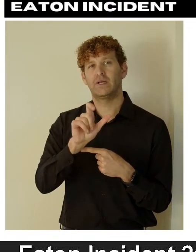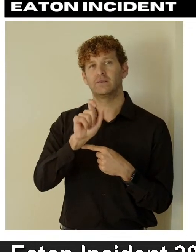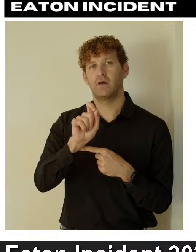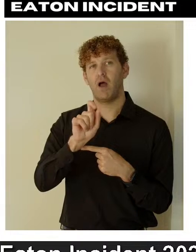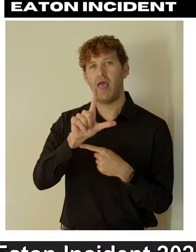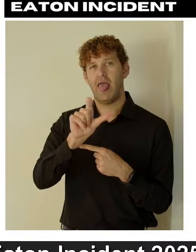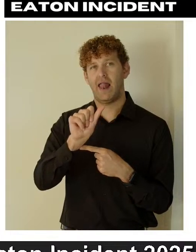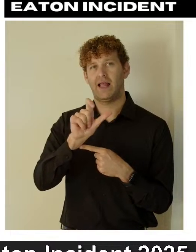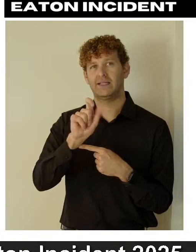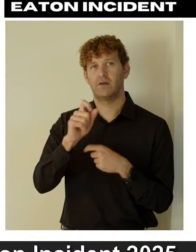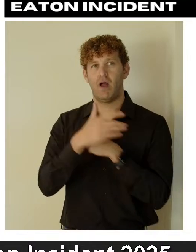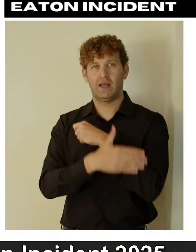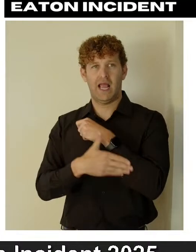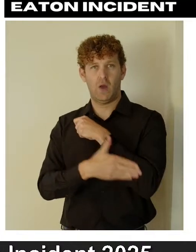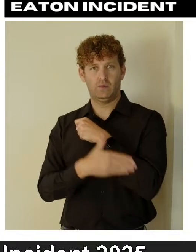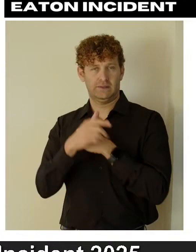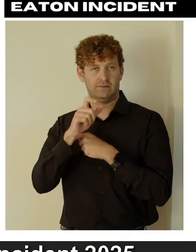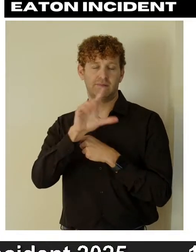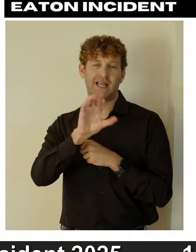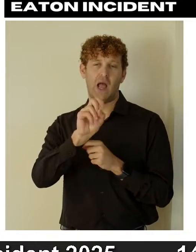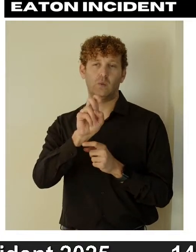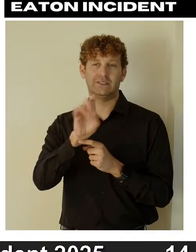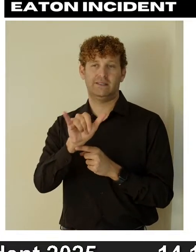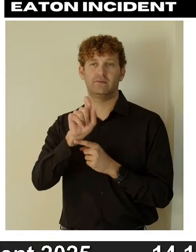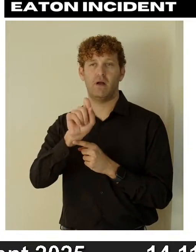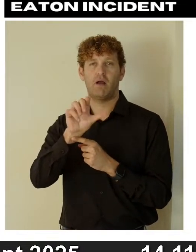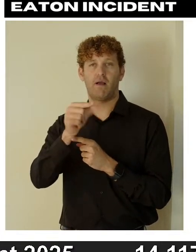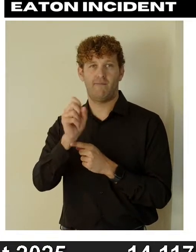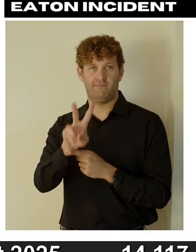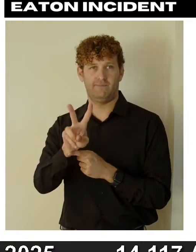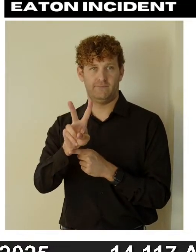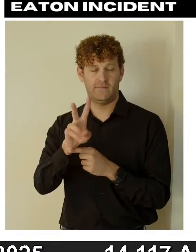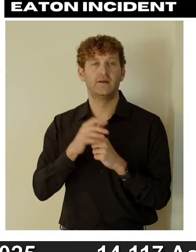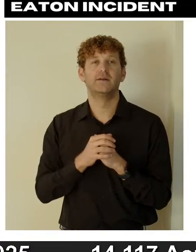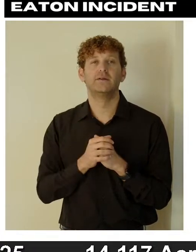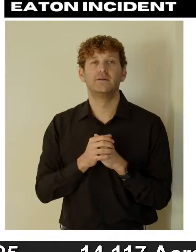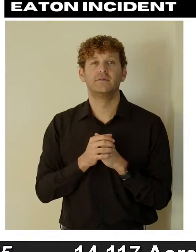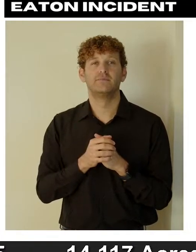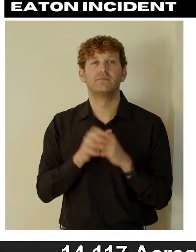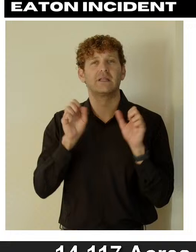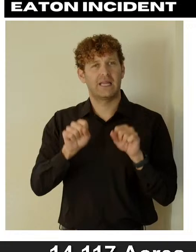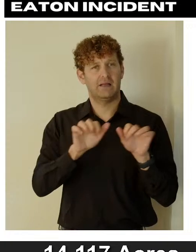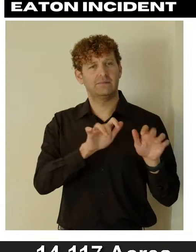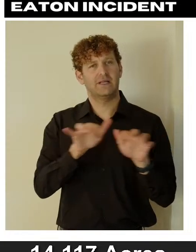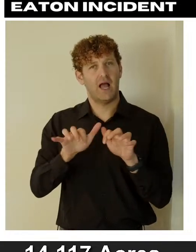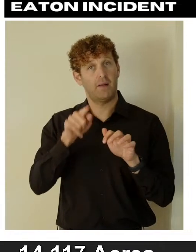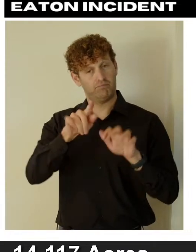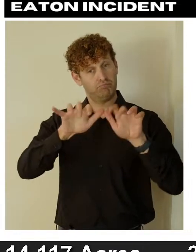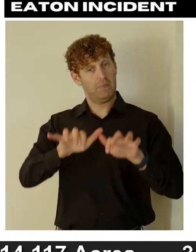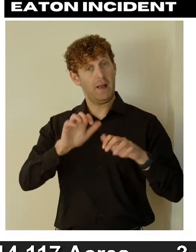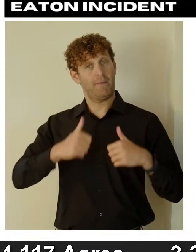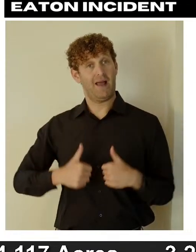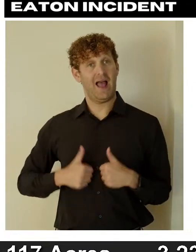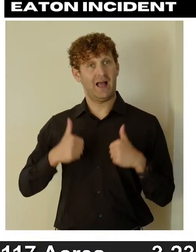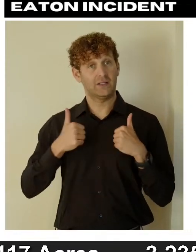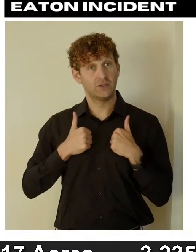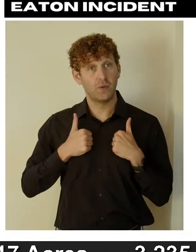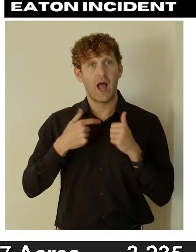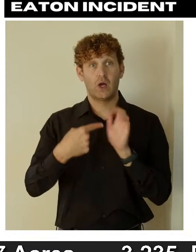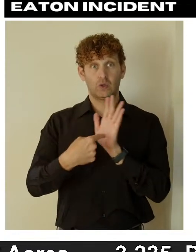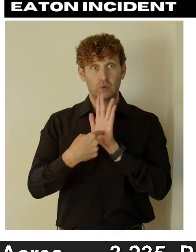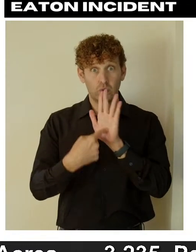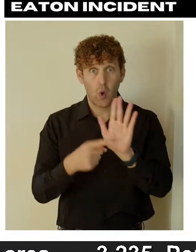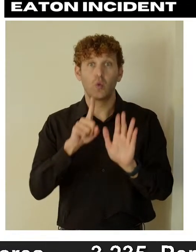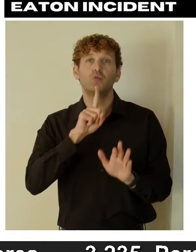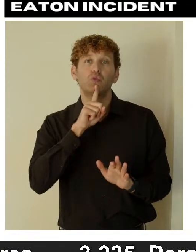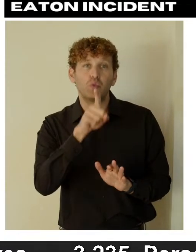recovery.lacounty.gov. If they can go to that website, they can send in or type in their address, and it actually show pictures of your property to